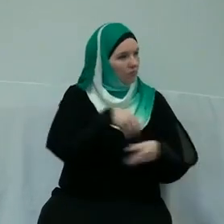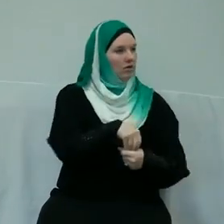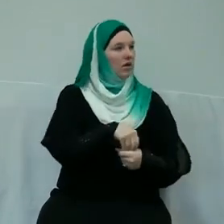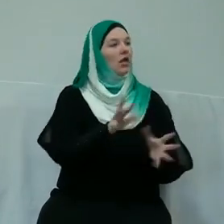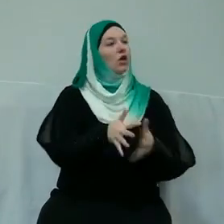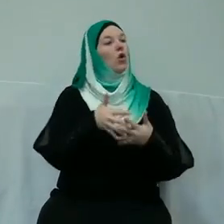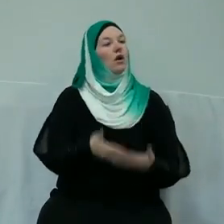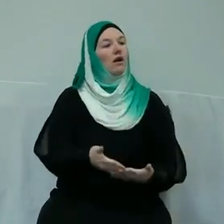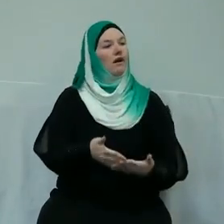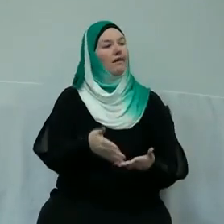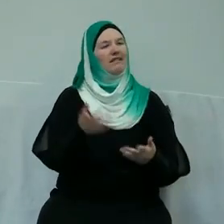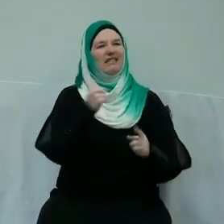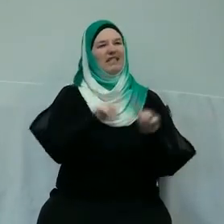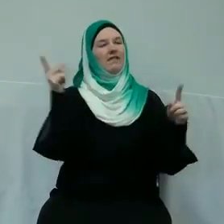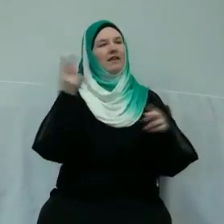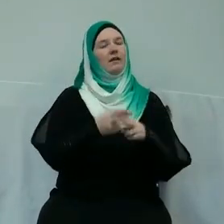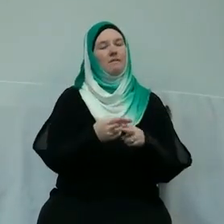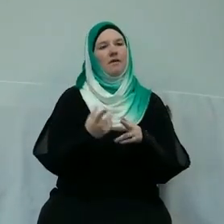it